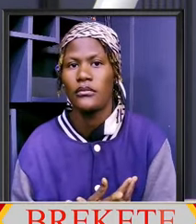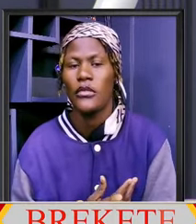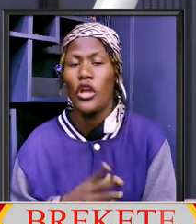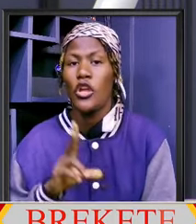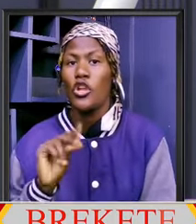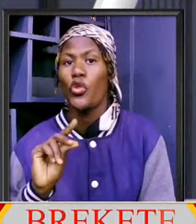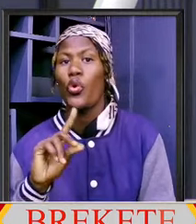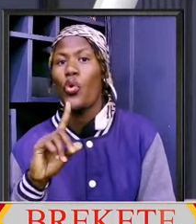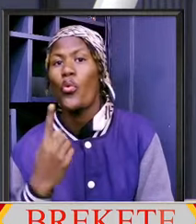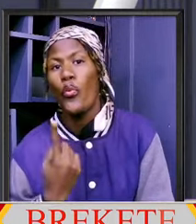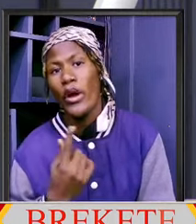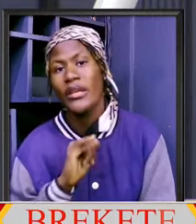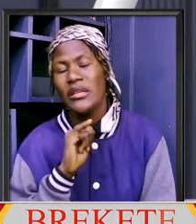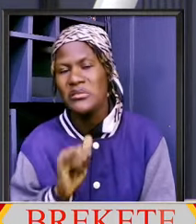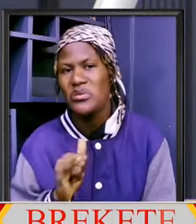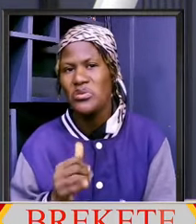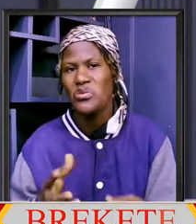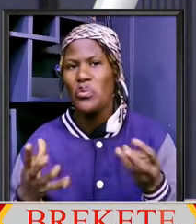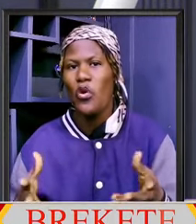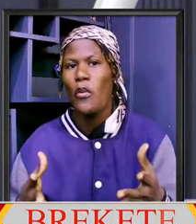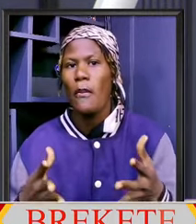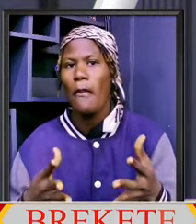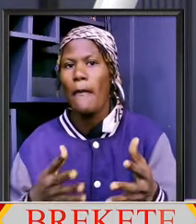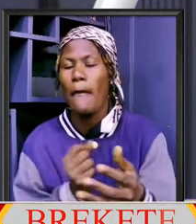No one is more powerful than you.